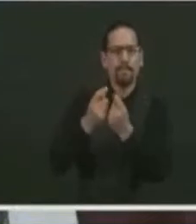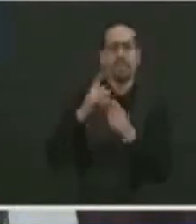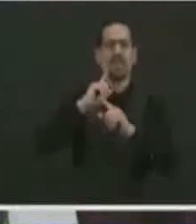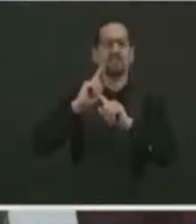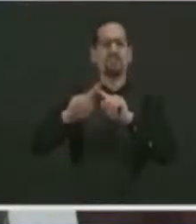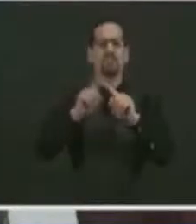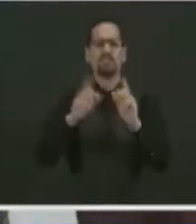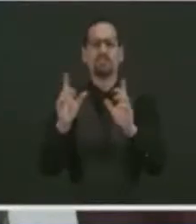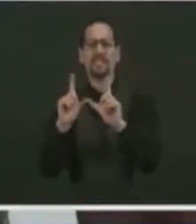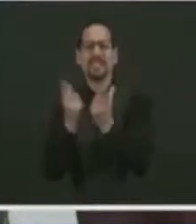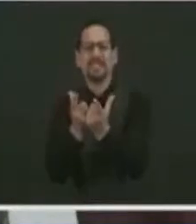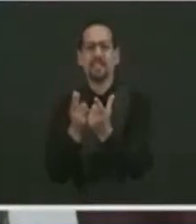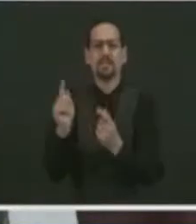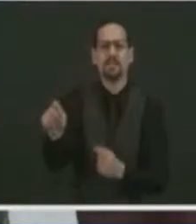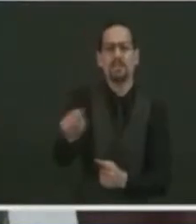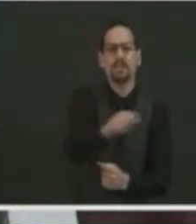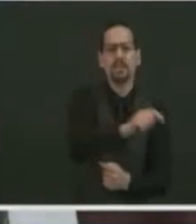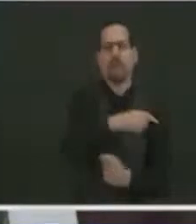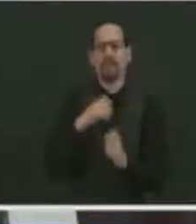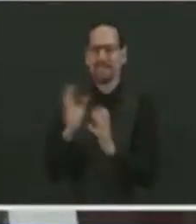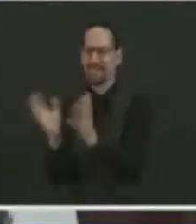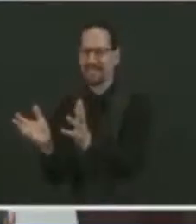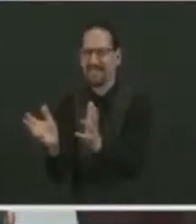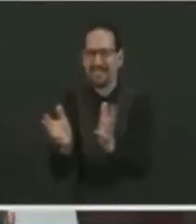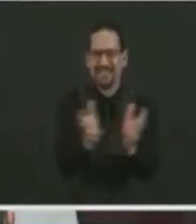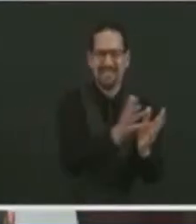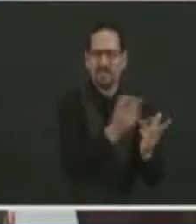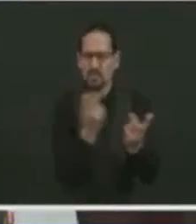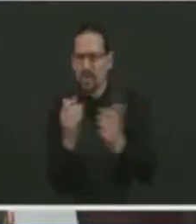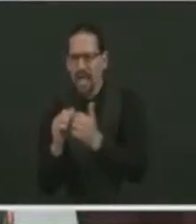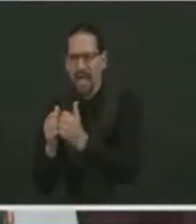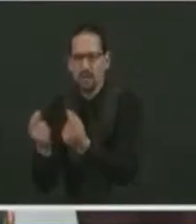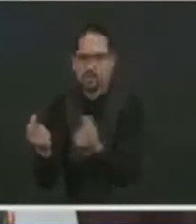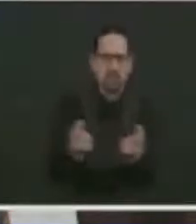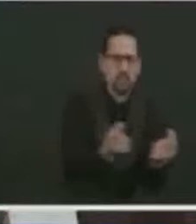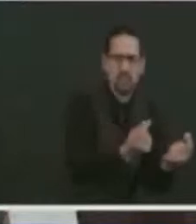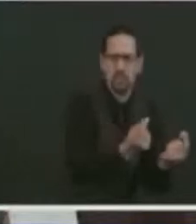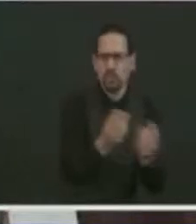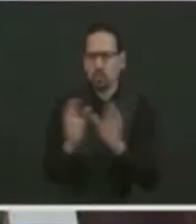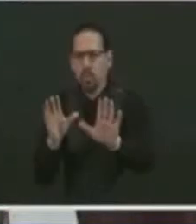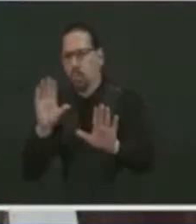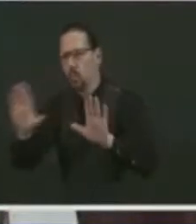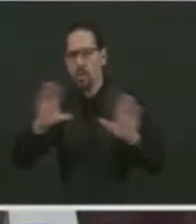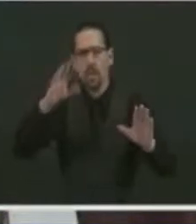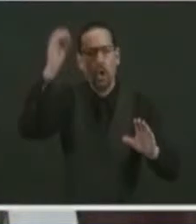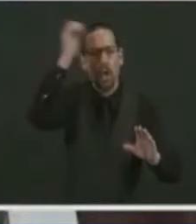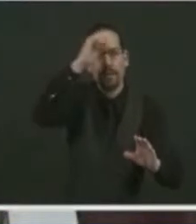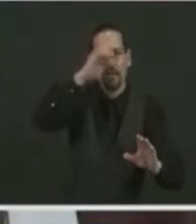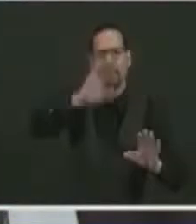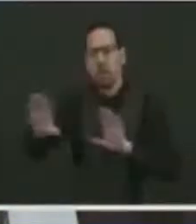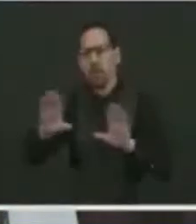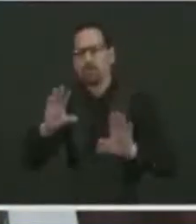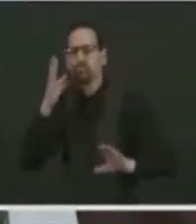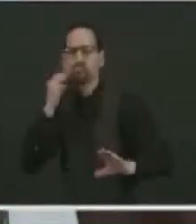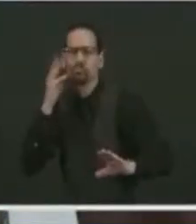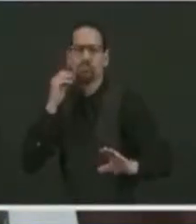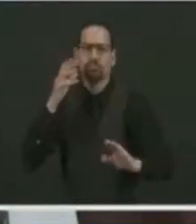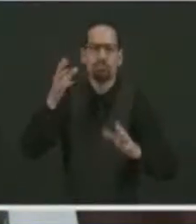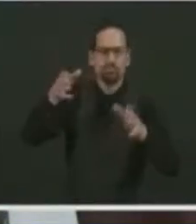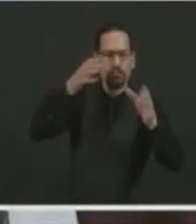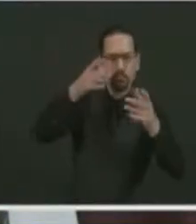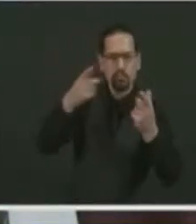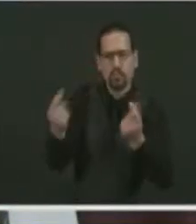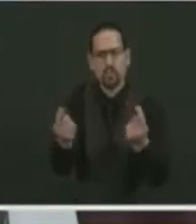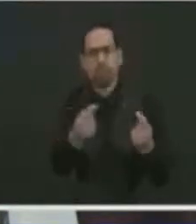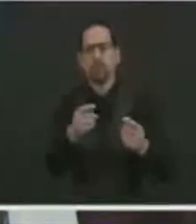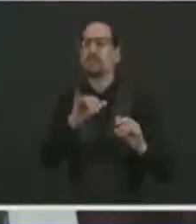talking to, because what we're asking them is, what do you think you really can do? You know, it's very similar to the gyms. Like, we could say this is what you